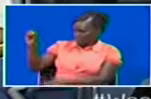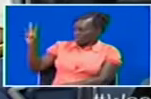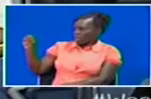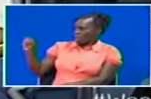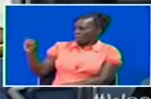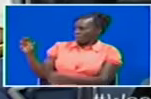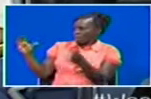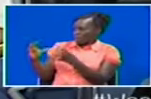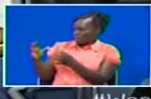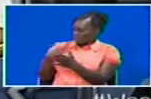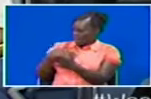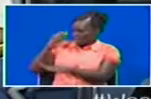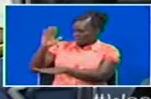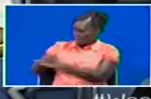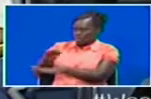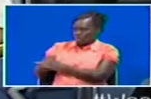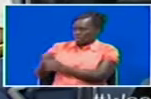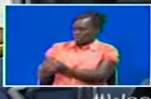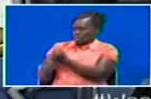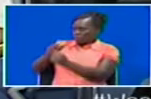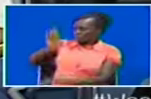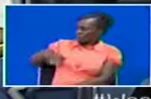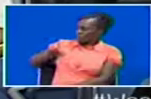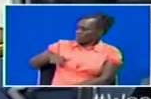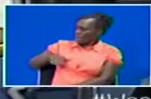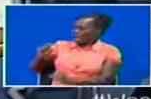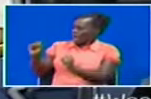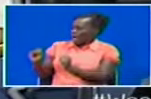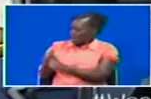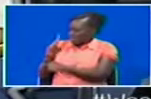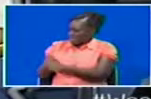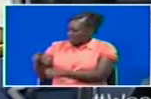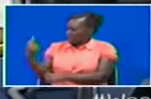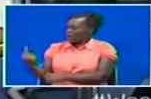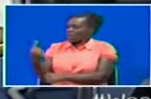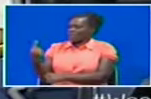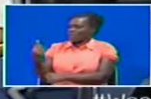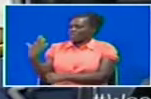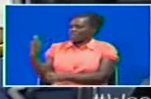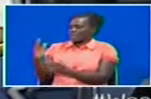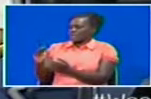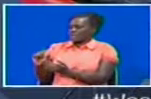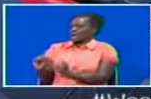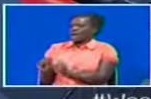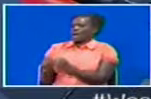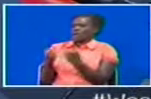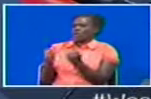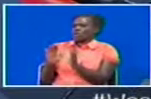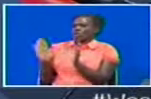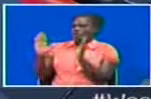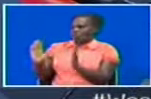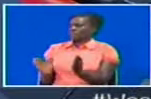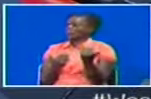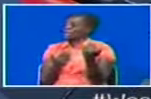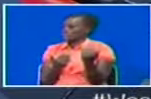my party is very good. It supports women leadership. It only happened at that time. You see, things happen sometimes that nobody